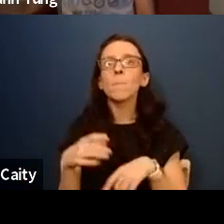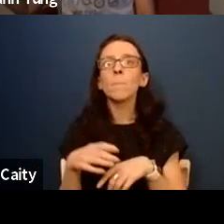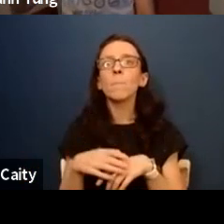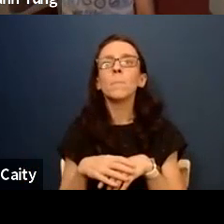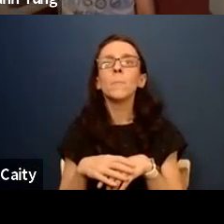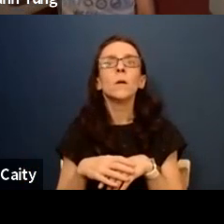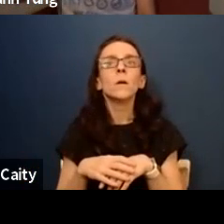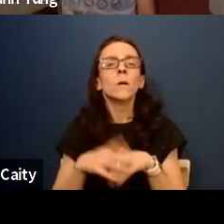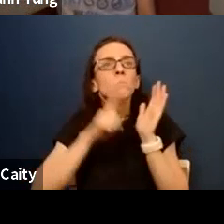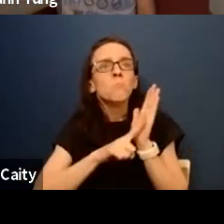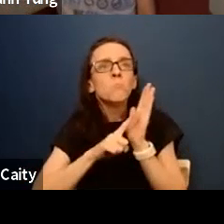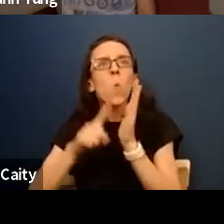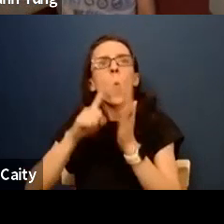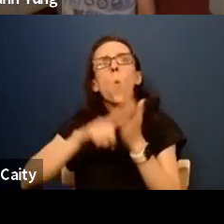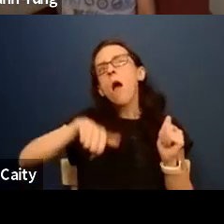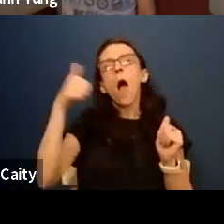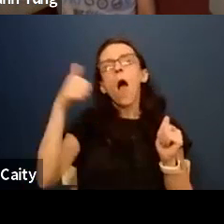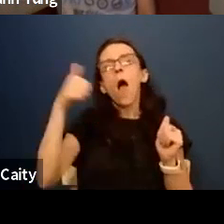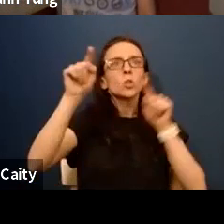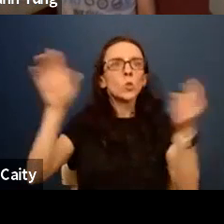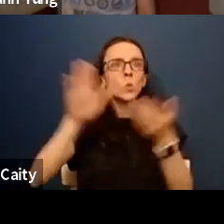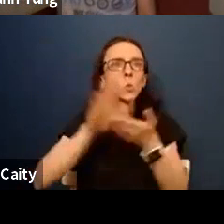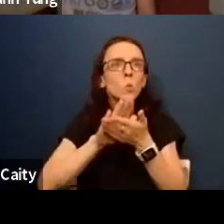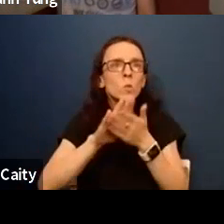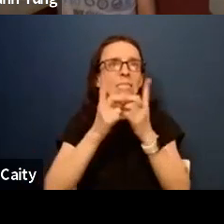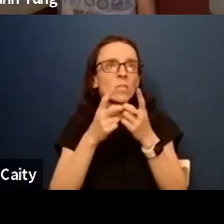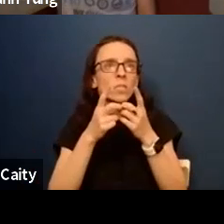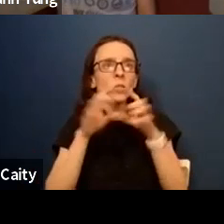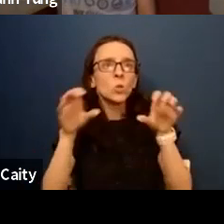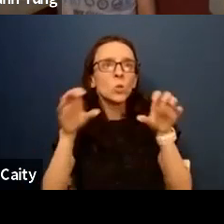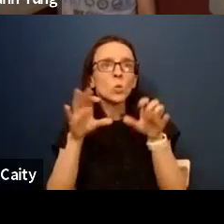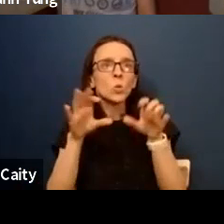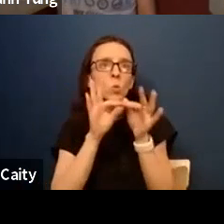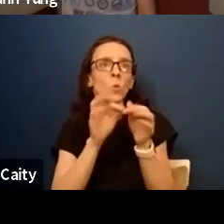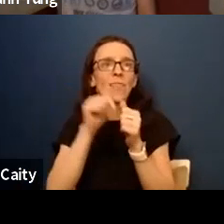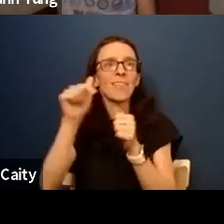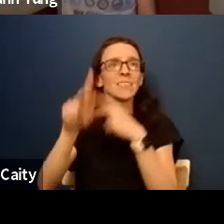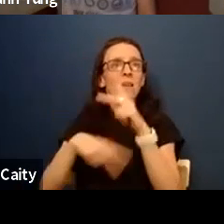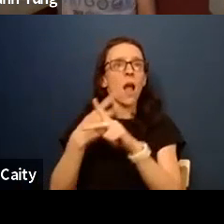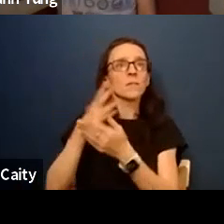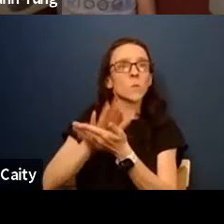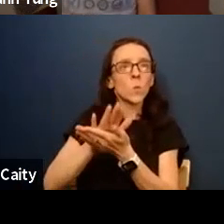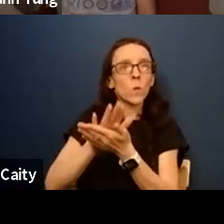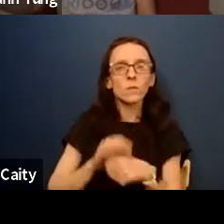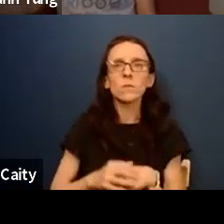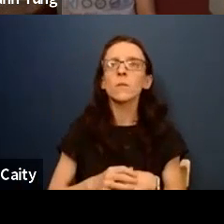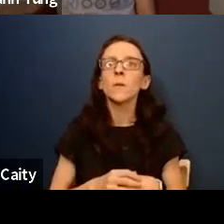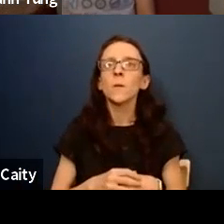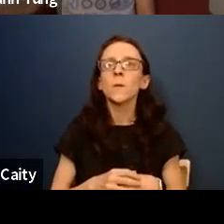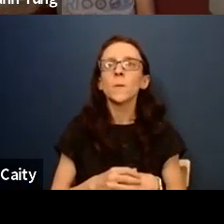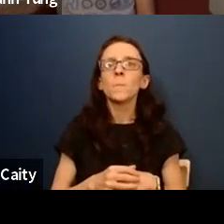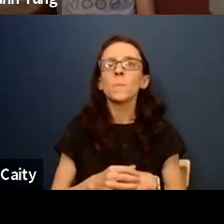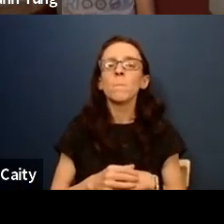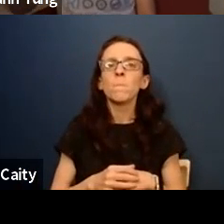exploring kind of what other school districts do with respect to these schools. And we've also